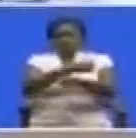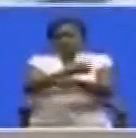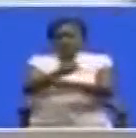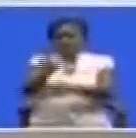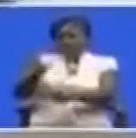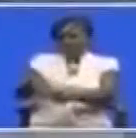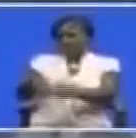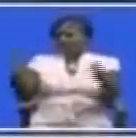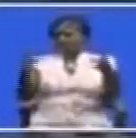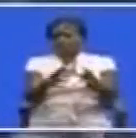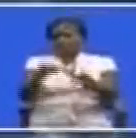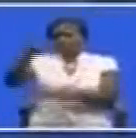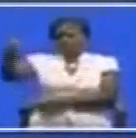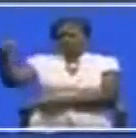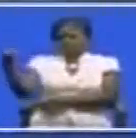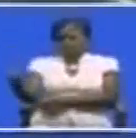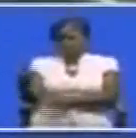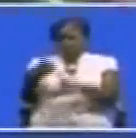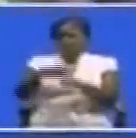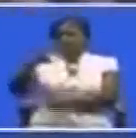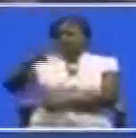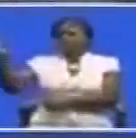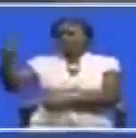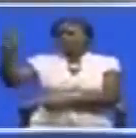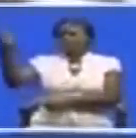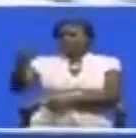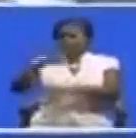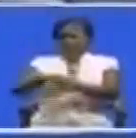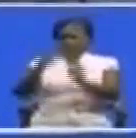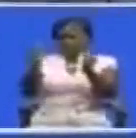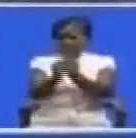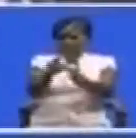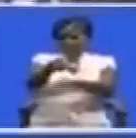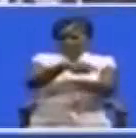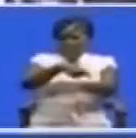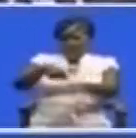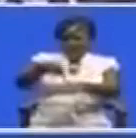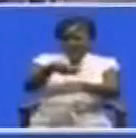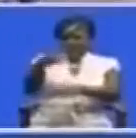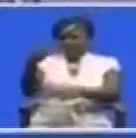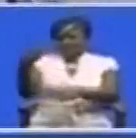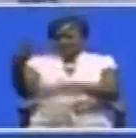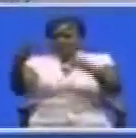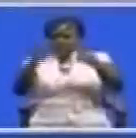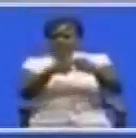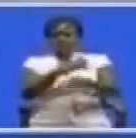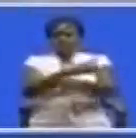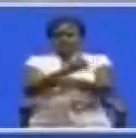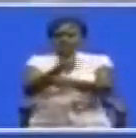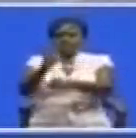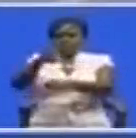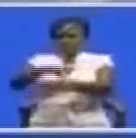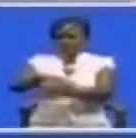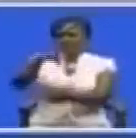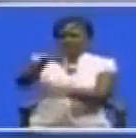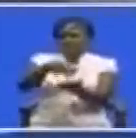the women's category, Joyce Nyaruri from Western Kenya clocked 10 hours flat with 38 seconds to secure